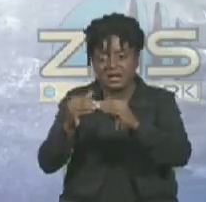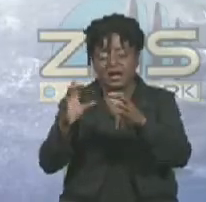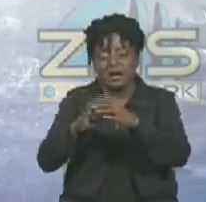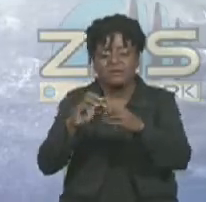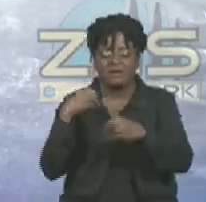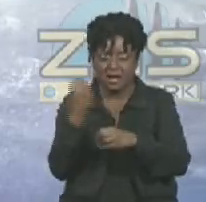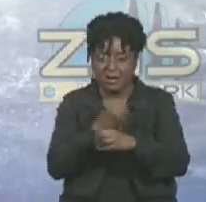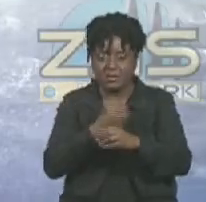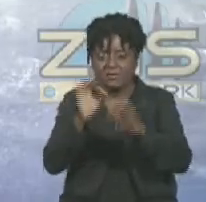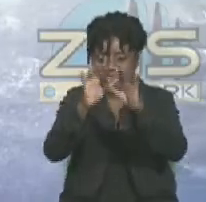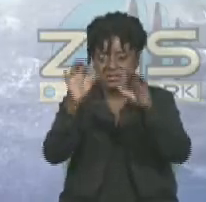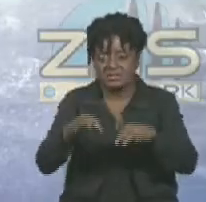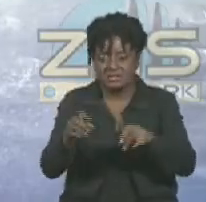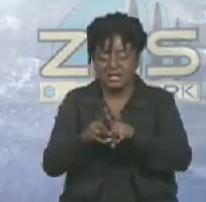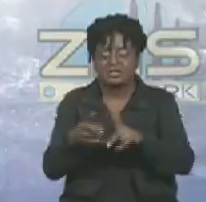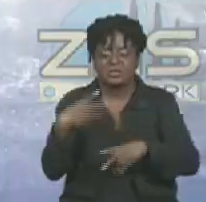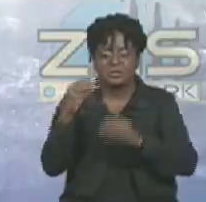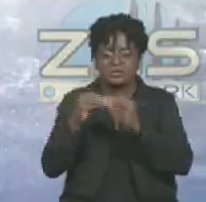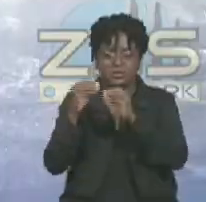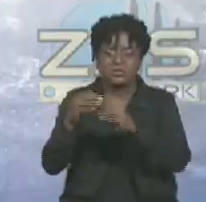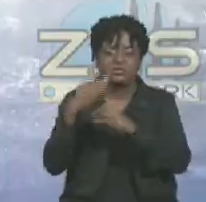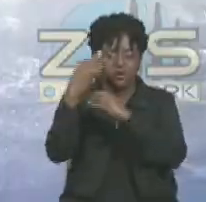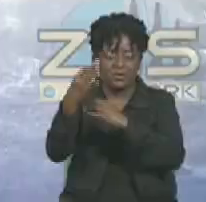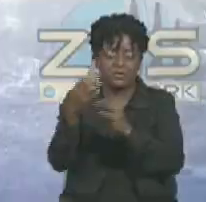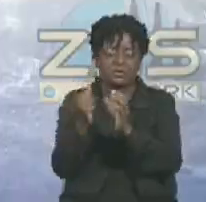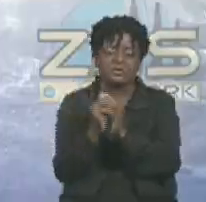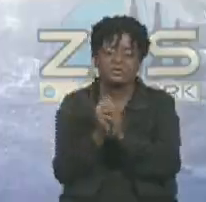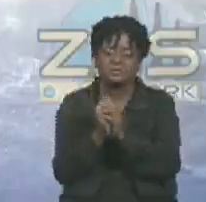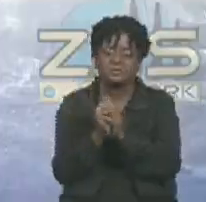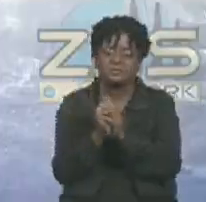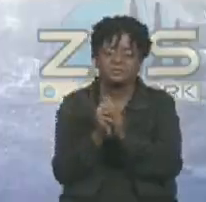our facilities as we move forward. TV's Minnis, ZNS Network News.